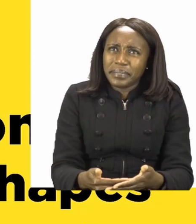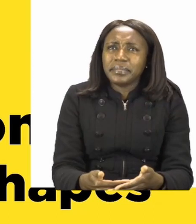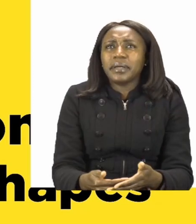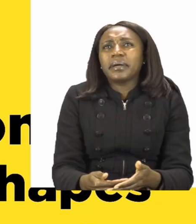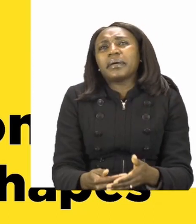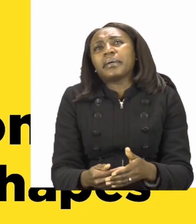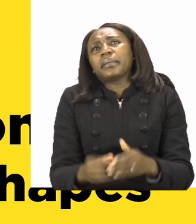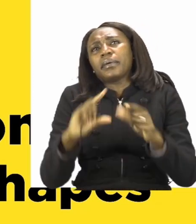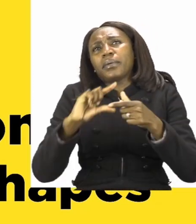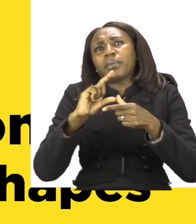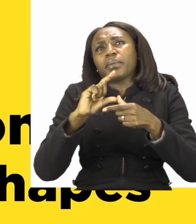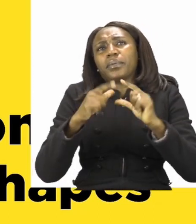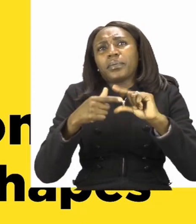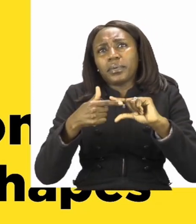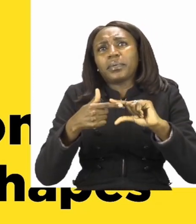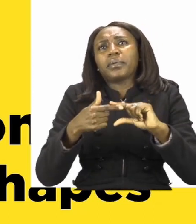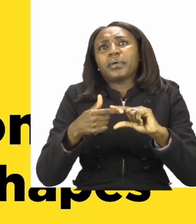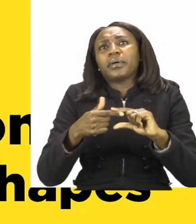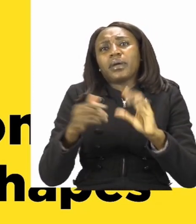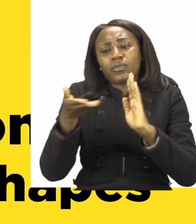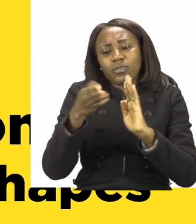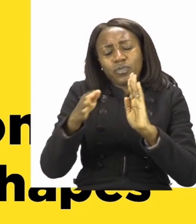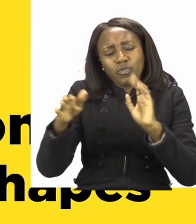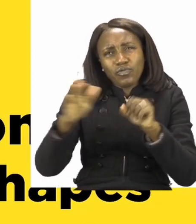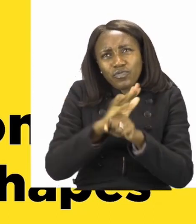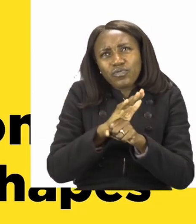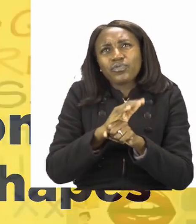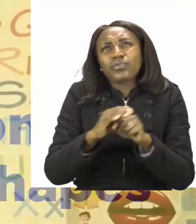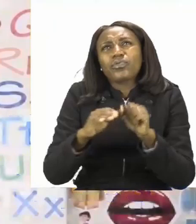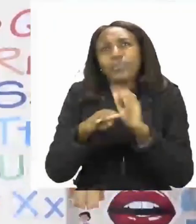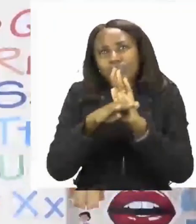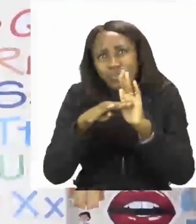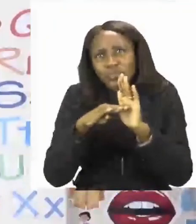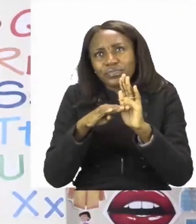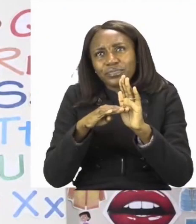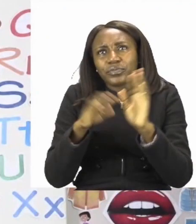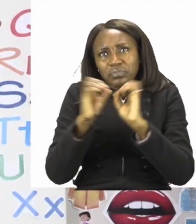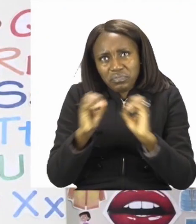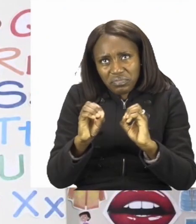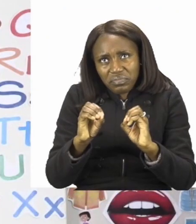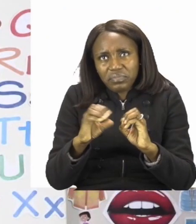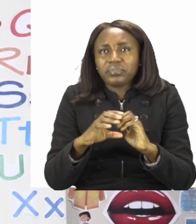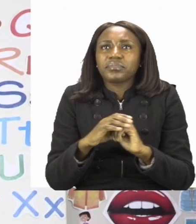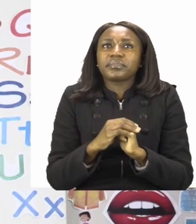mass, shapes, and capacity.